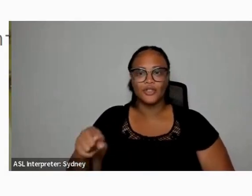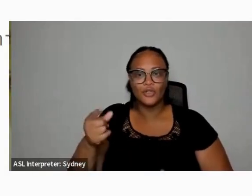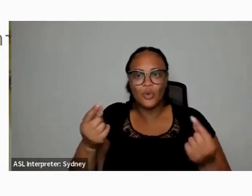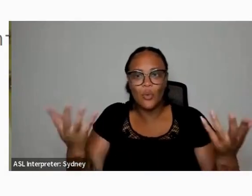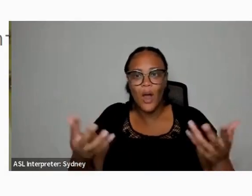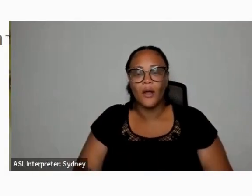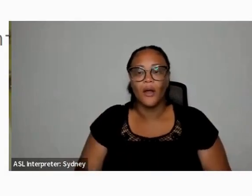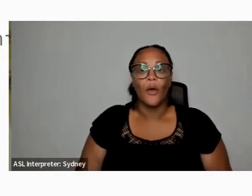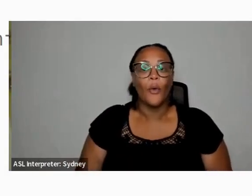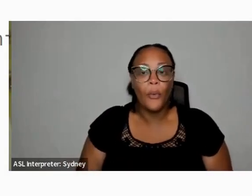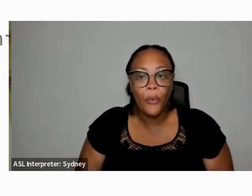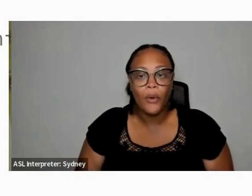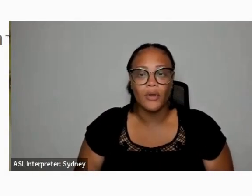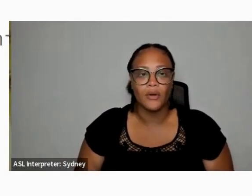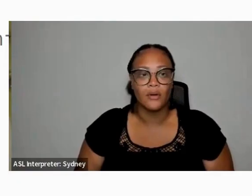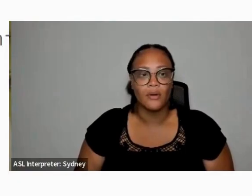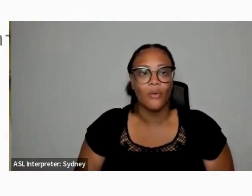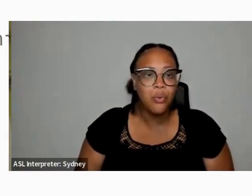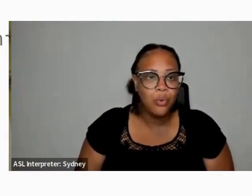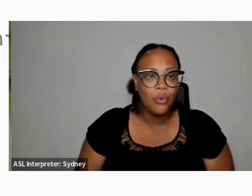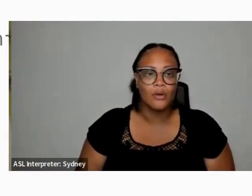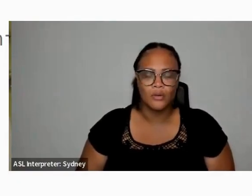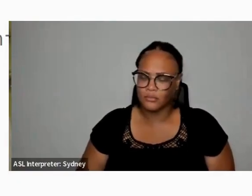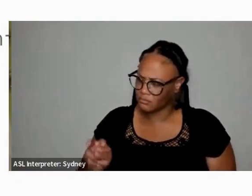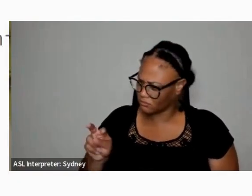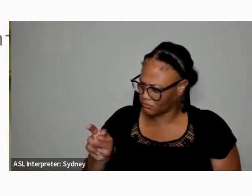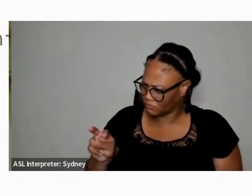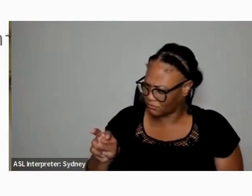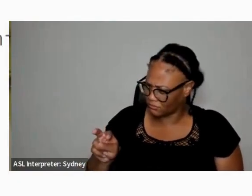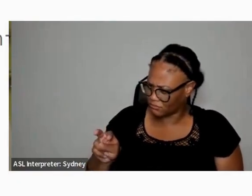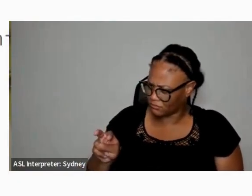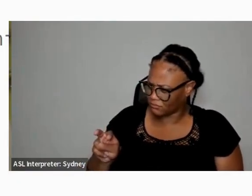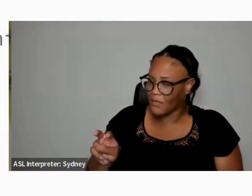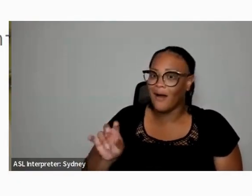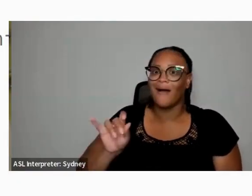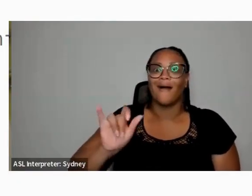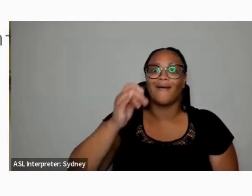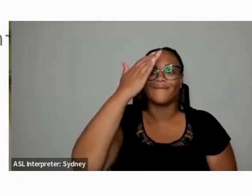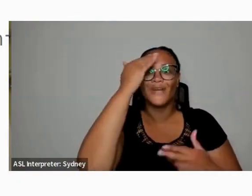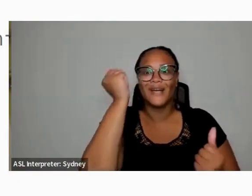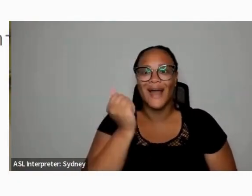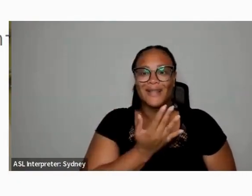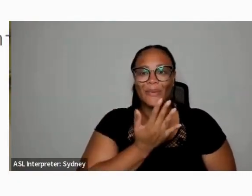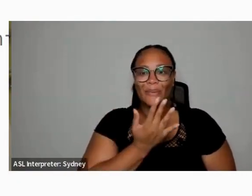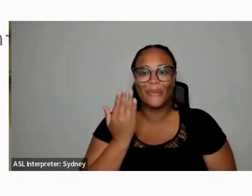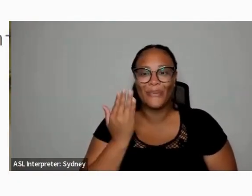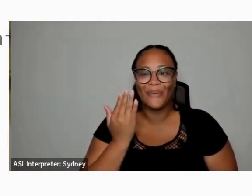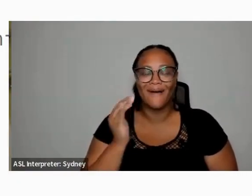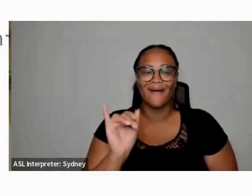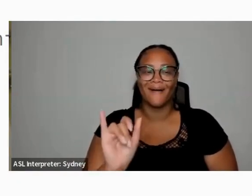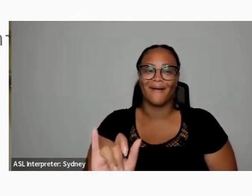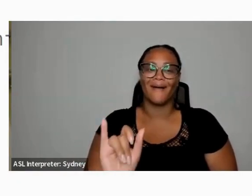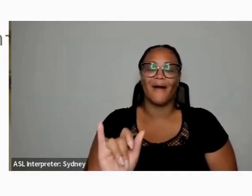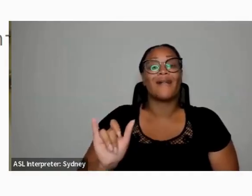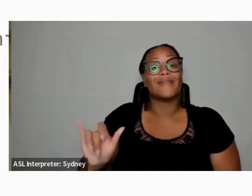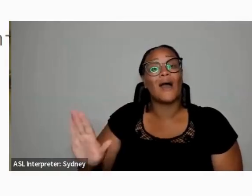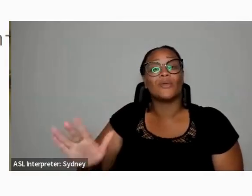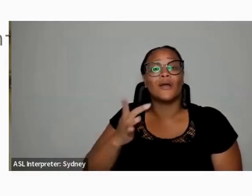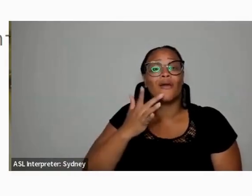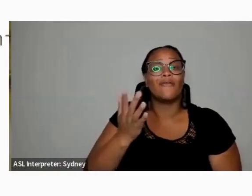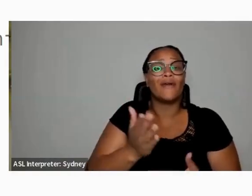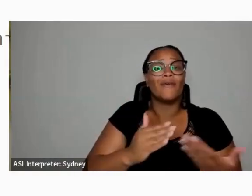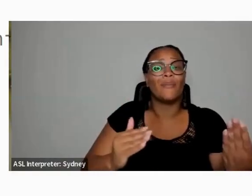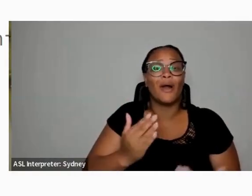and blowing, making a blowing noise with her mouth. And I forgot to put the candle in, and that was her favorite part, was blowing out the candles.